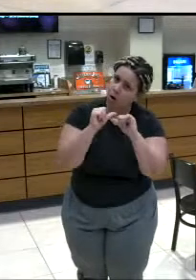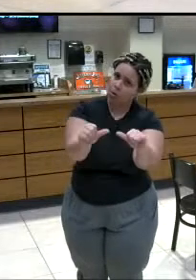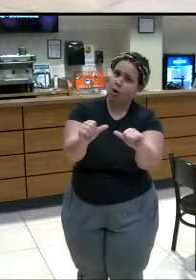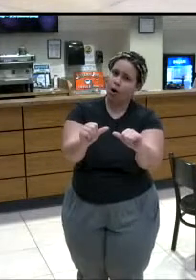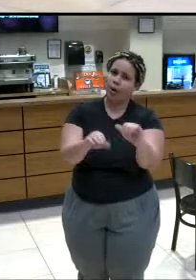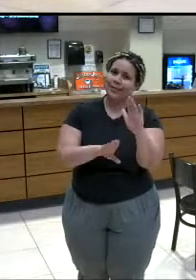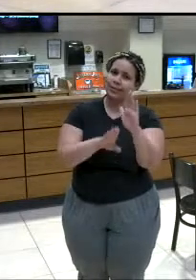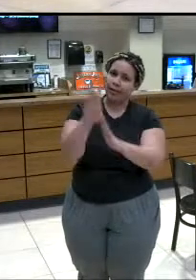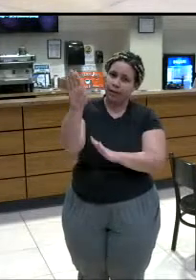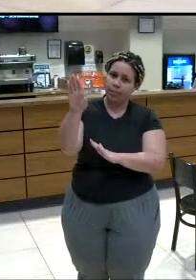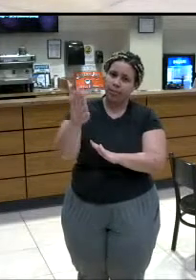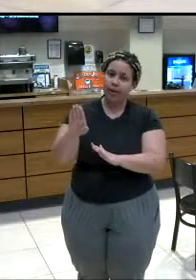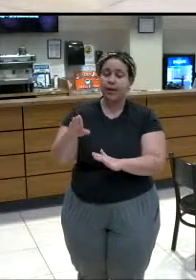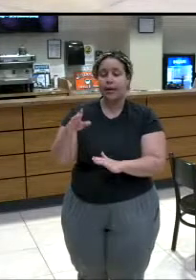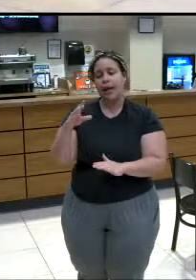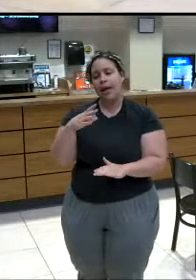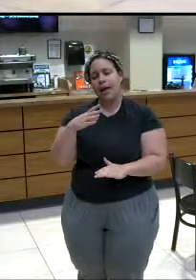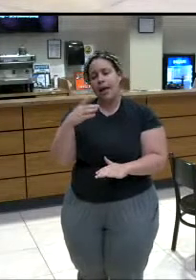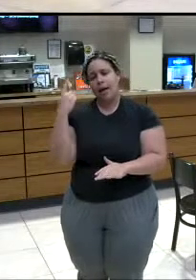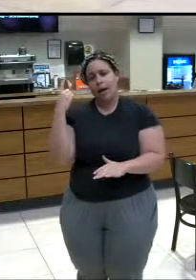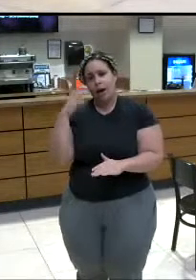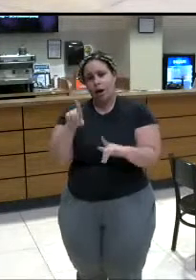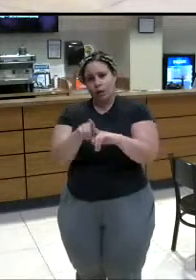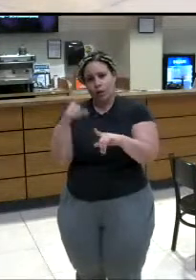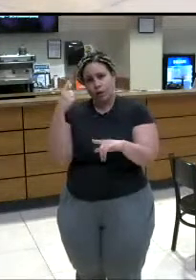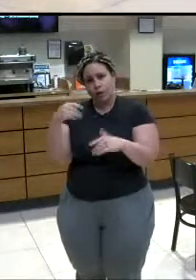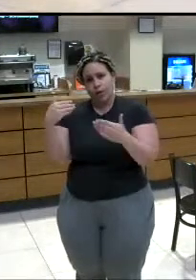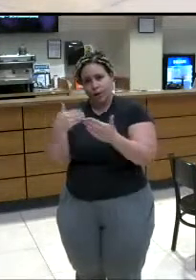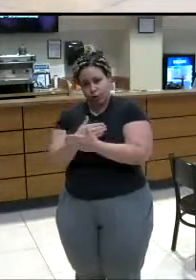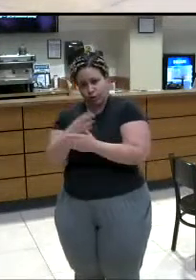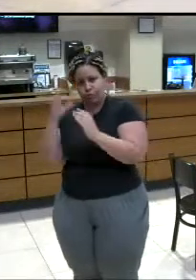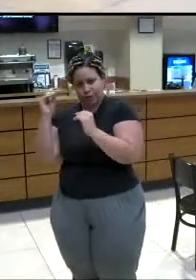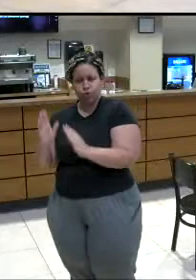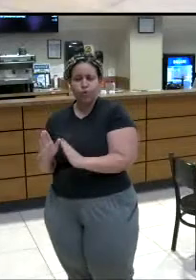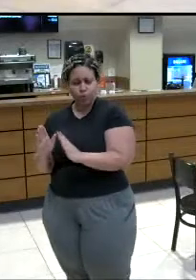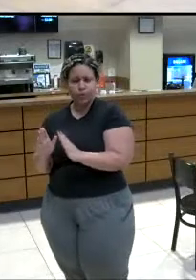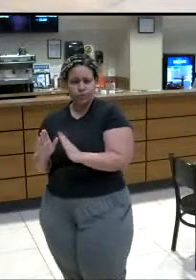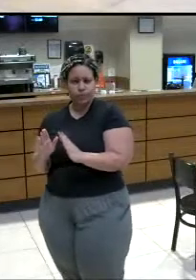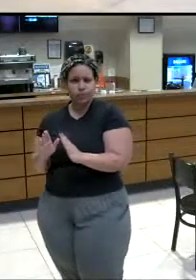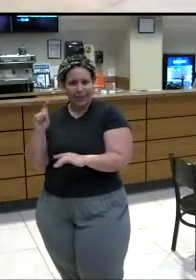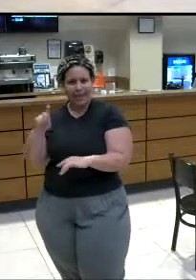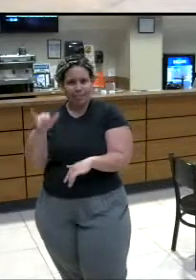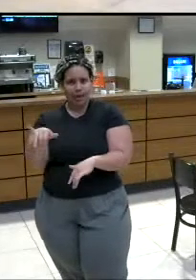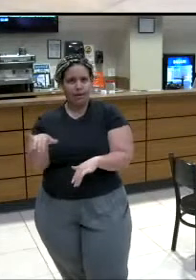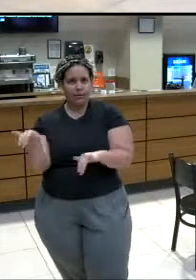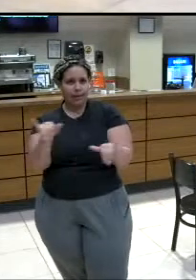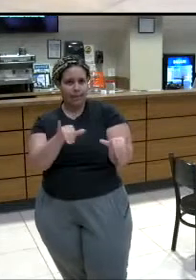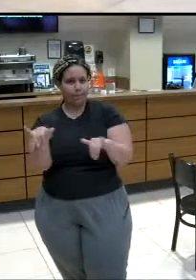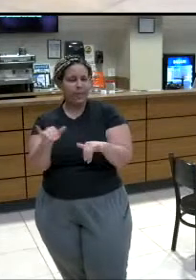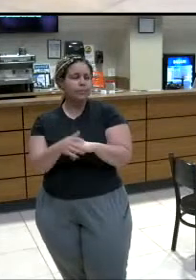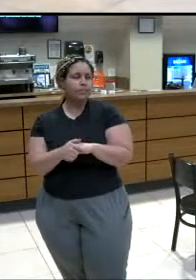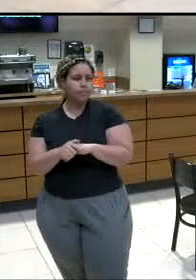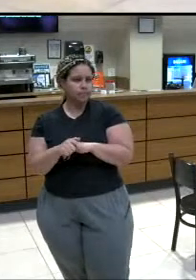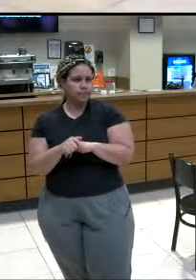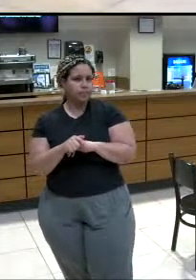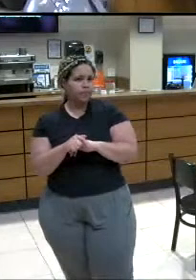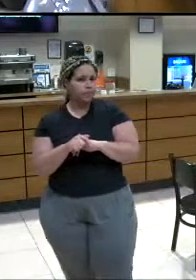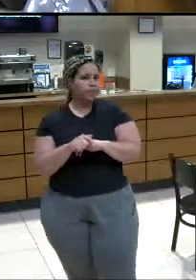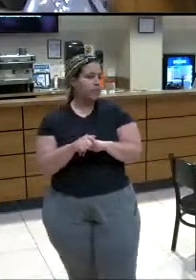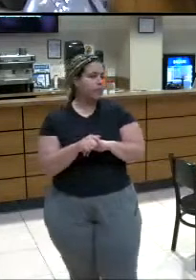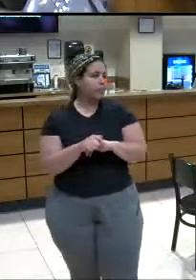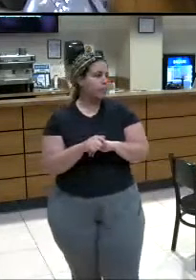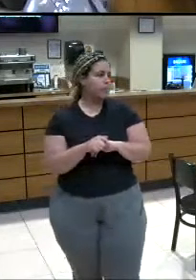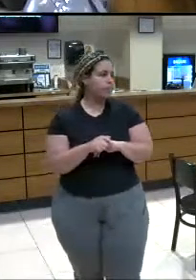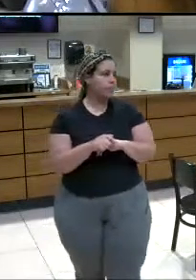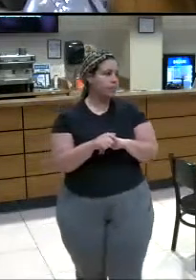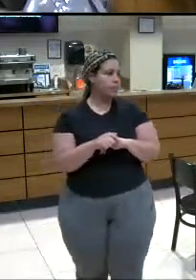have new teachers, to make sure that we're also providing professional development for those teachers. And